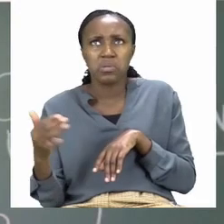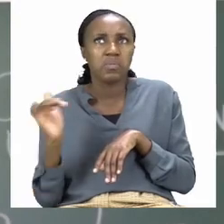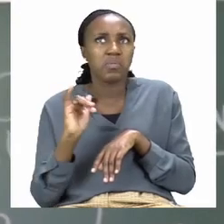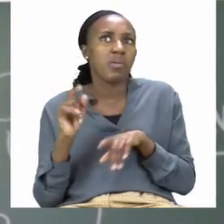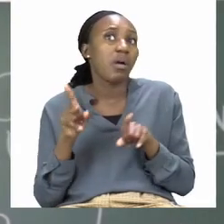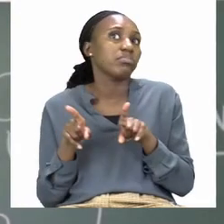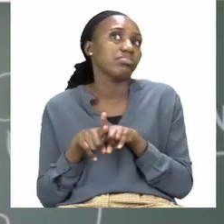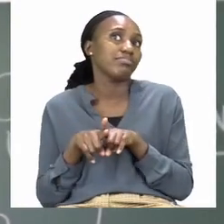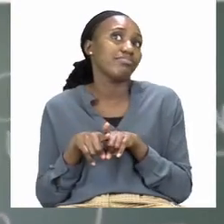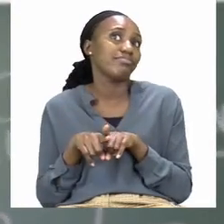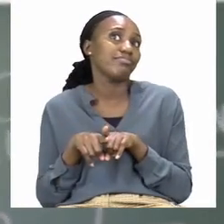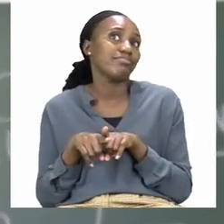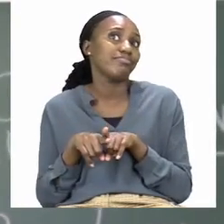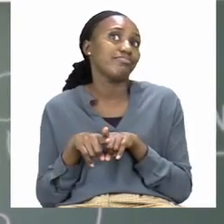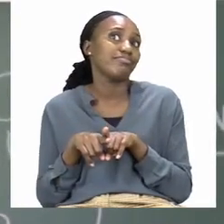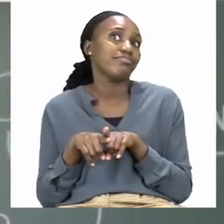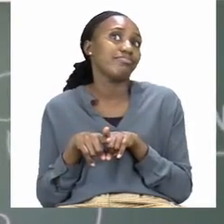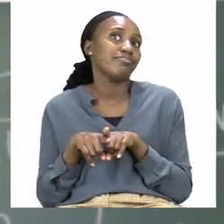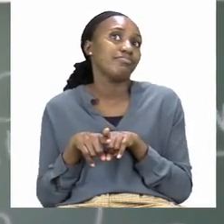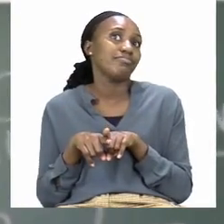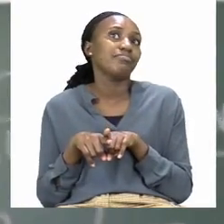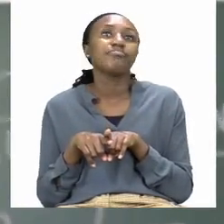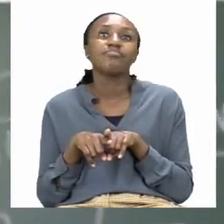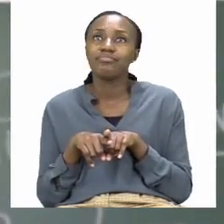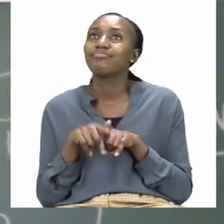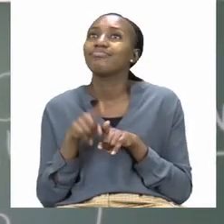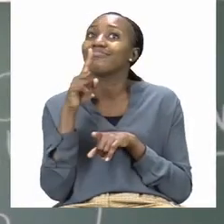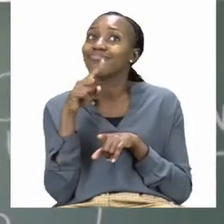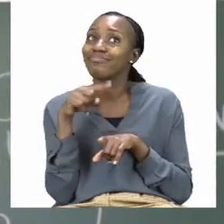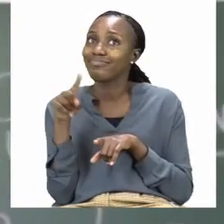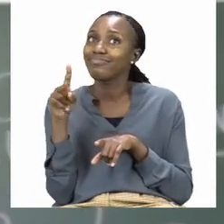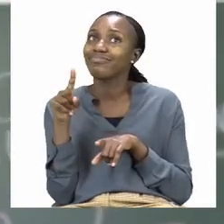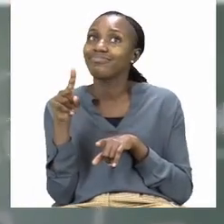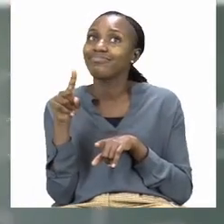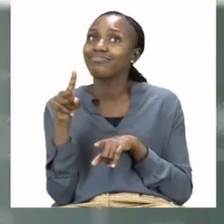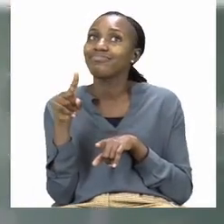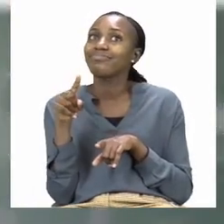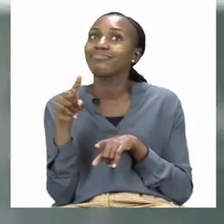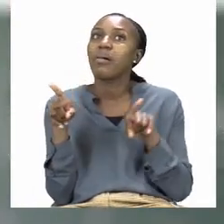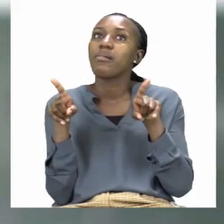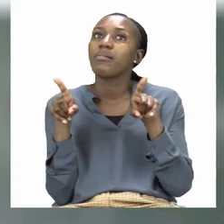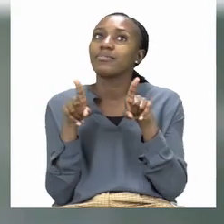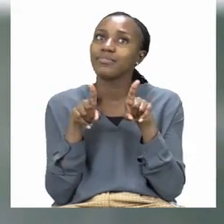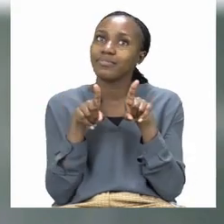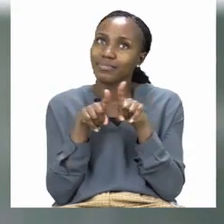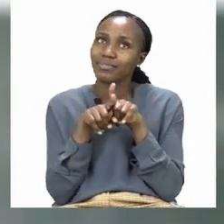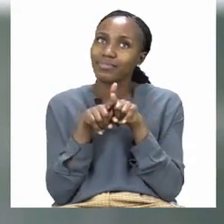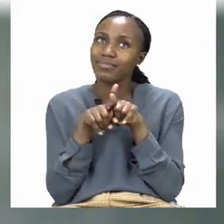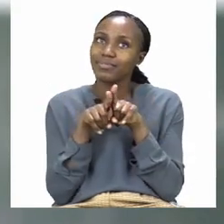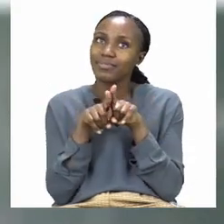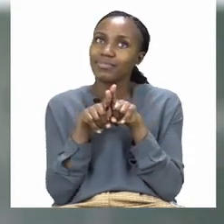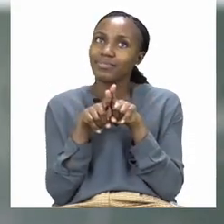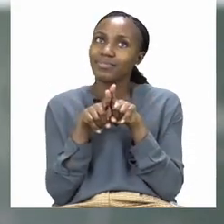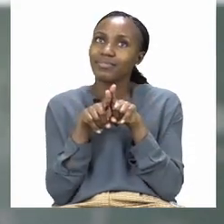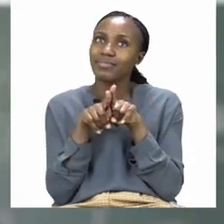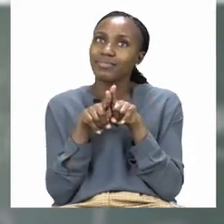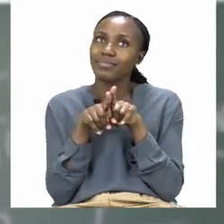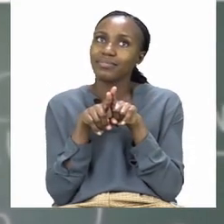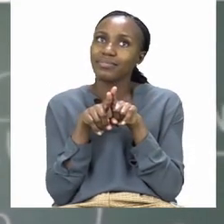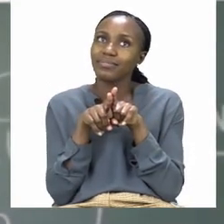it resembles? That's right, everyone. It resembles the